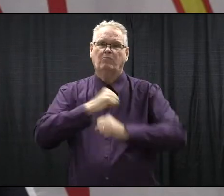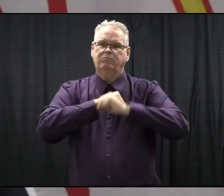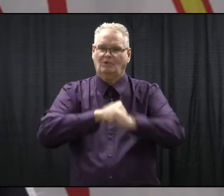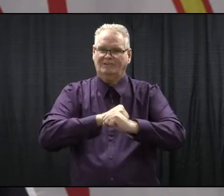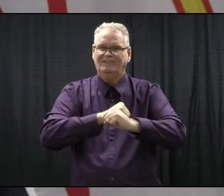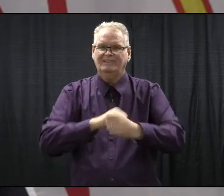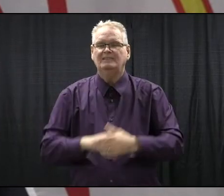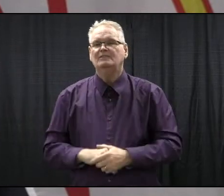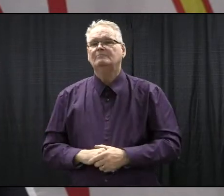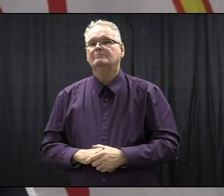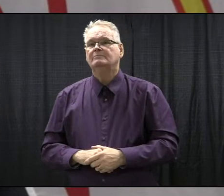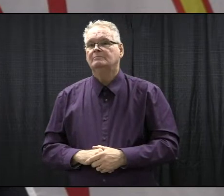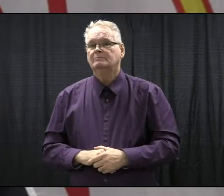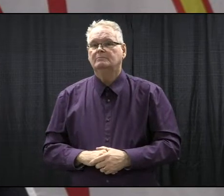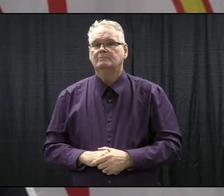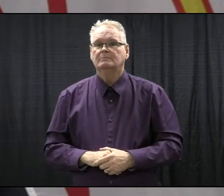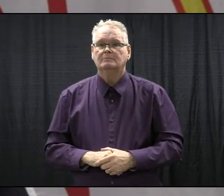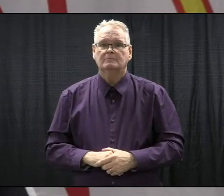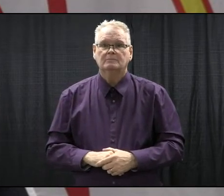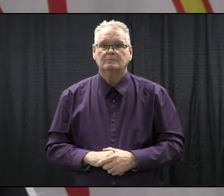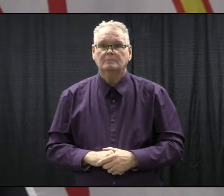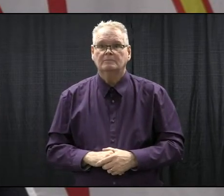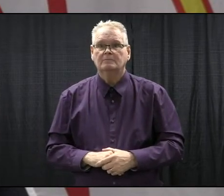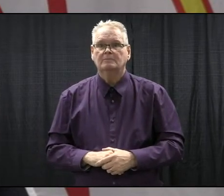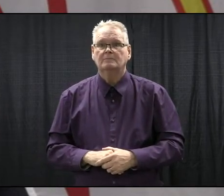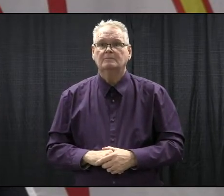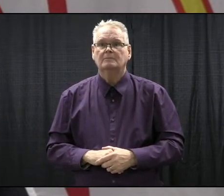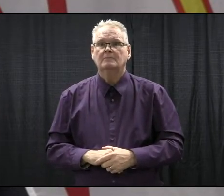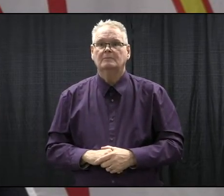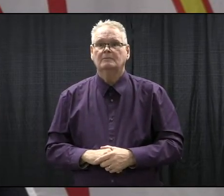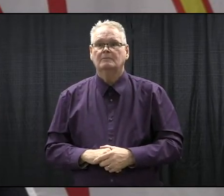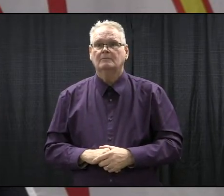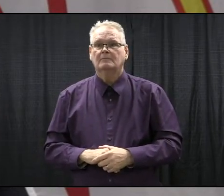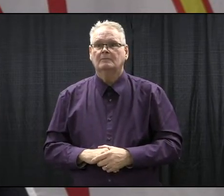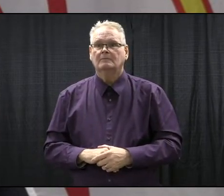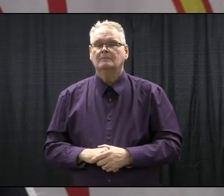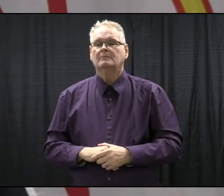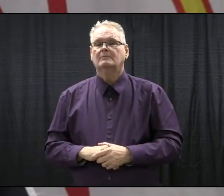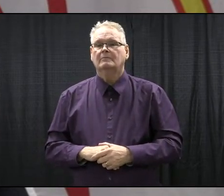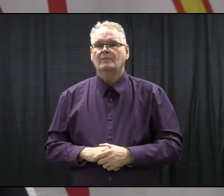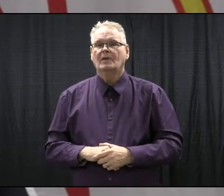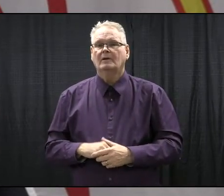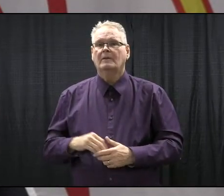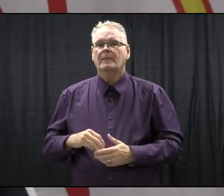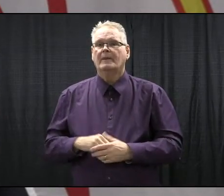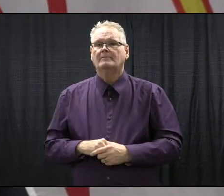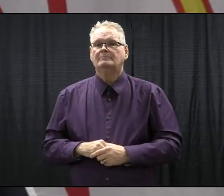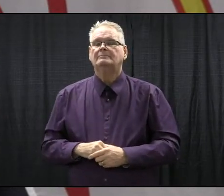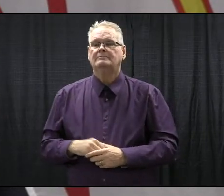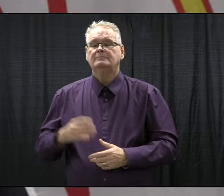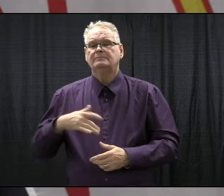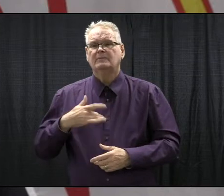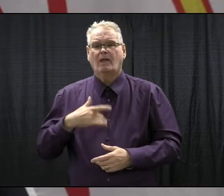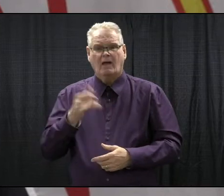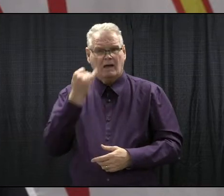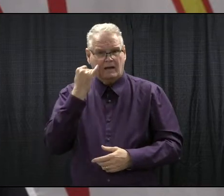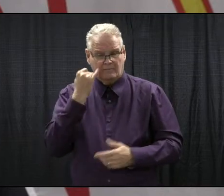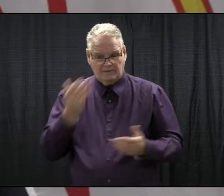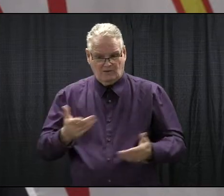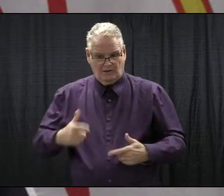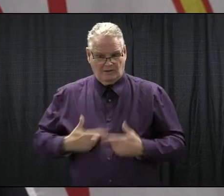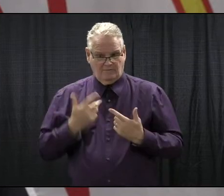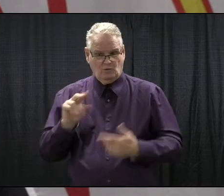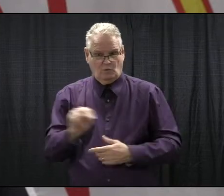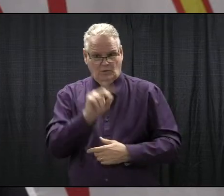get tested to find those cases as quickly as possible. Most of the travelers that we're seeing right now, I think, are